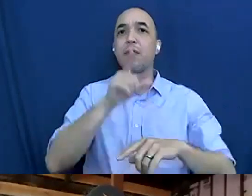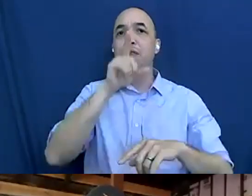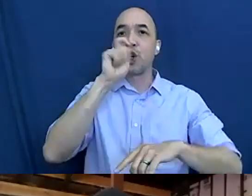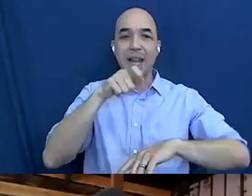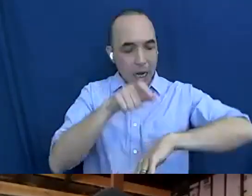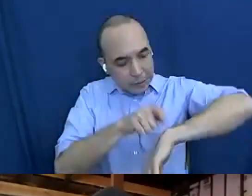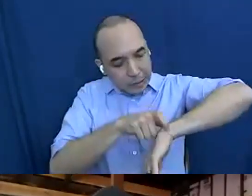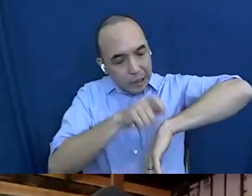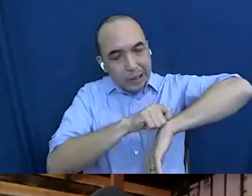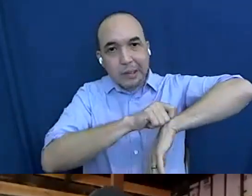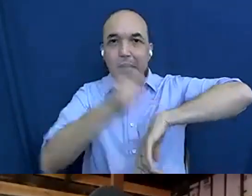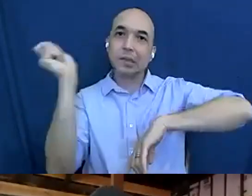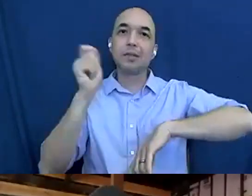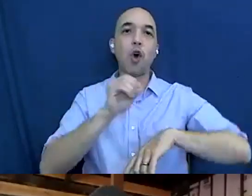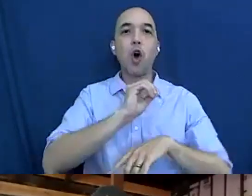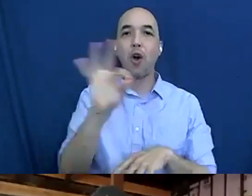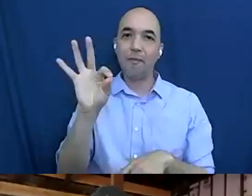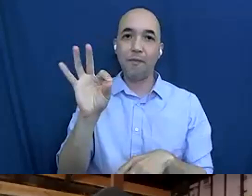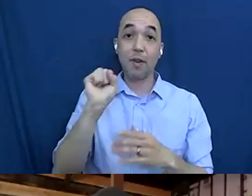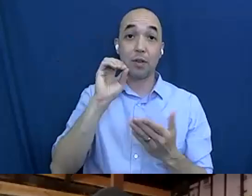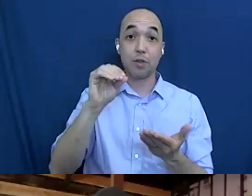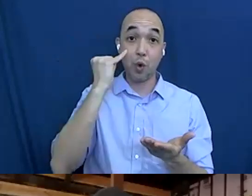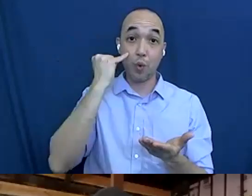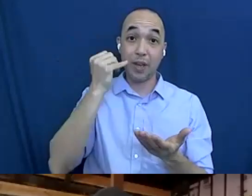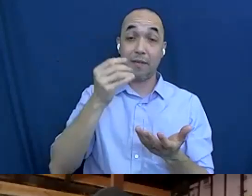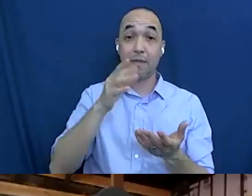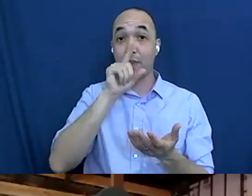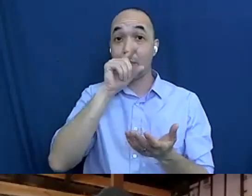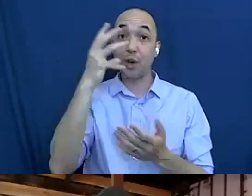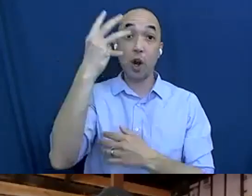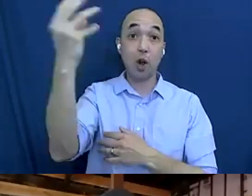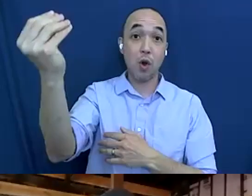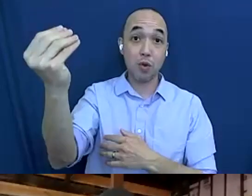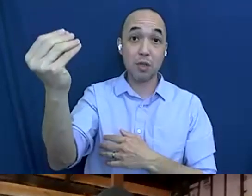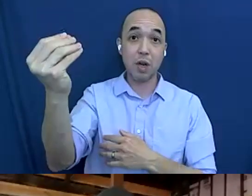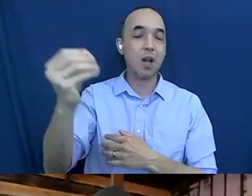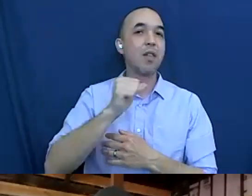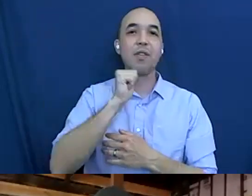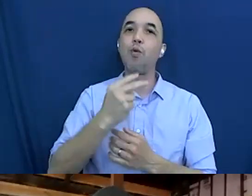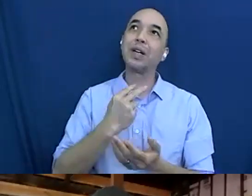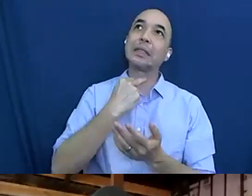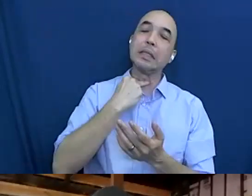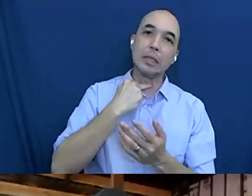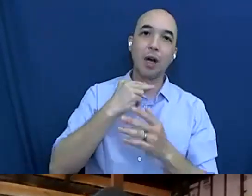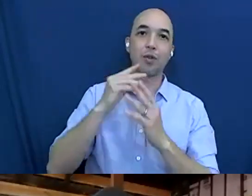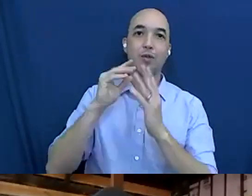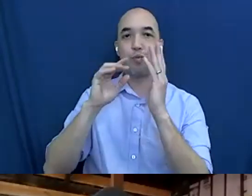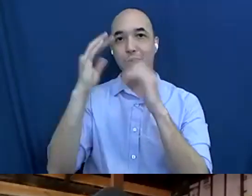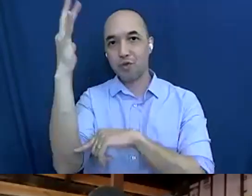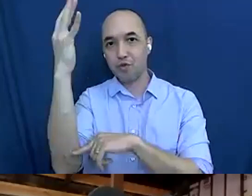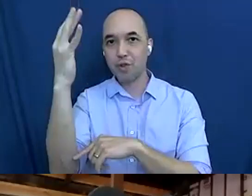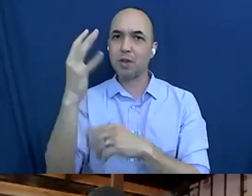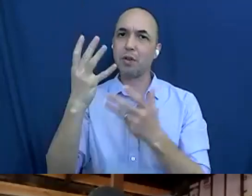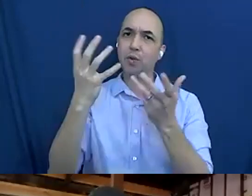So if your bird ever gets lost, you don't have too much stuff on them that can hang them up in a tree or something like that. You still want them to be